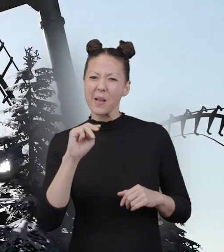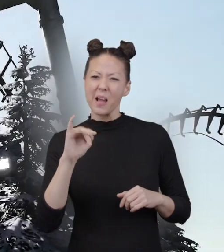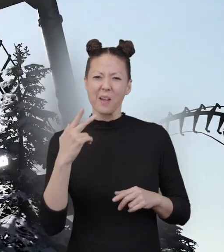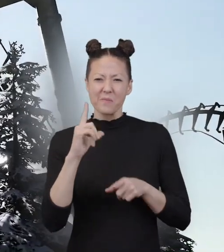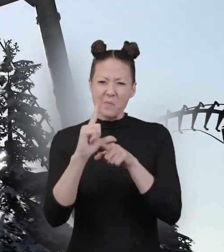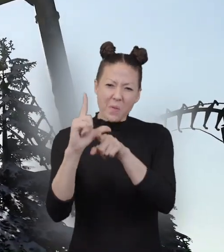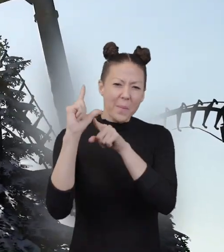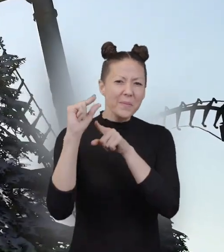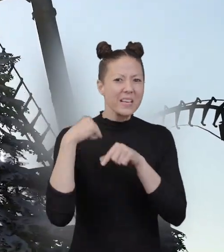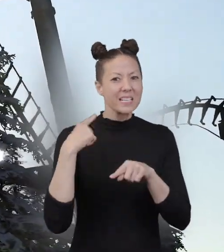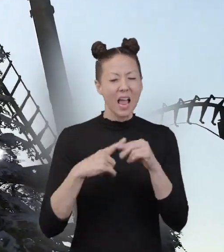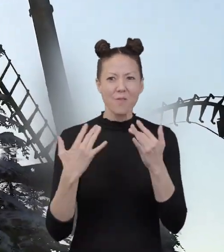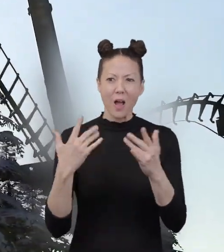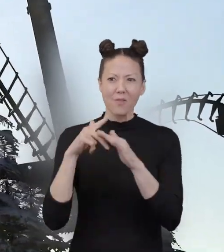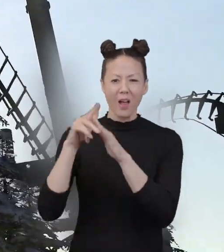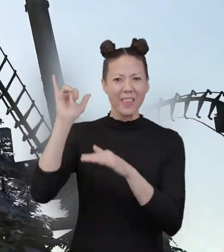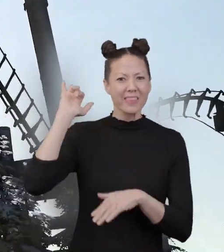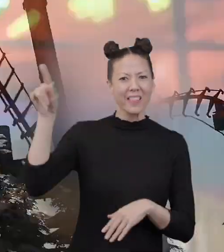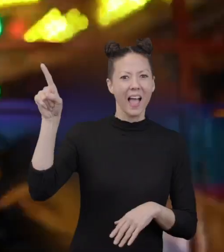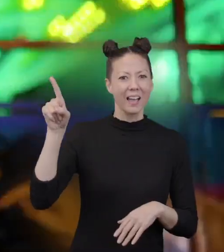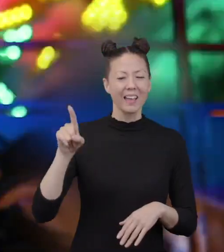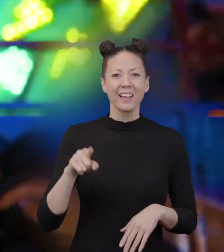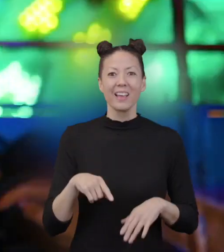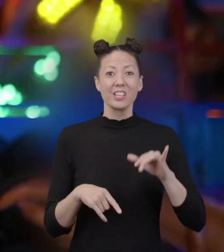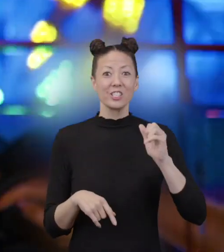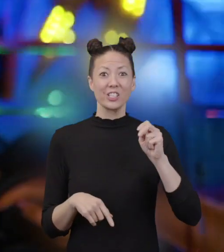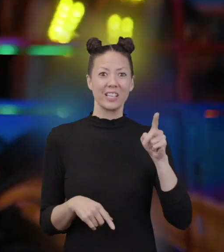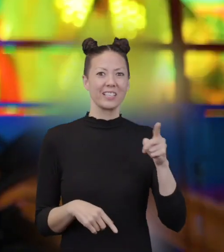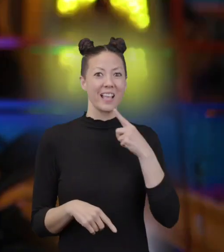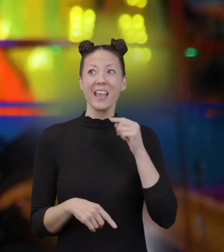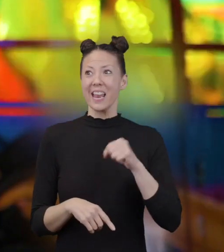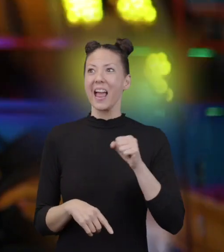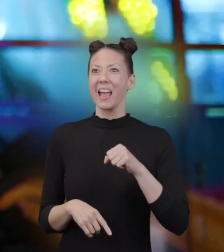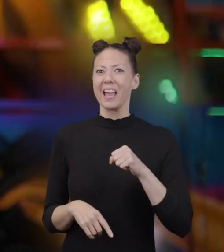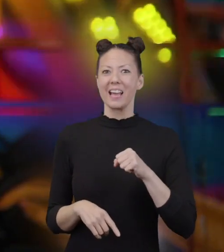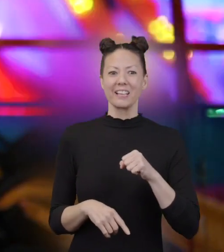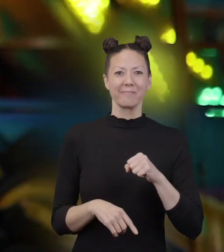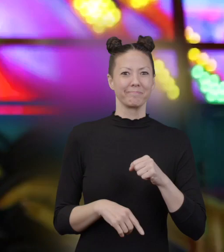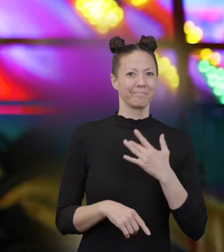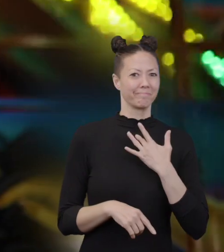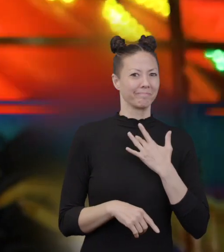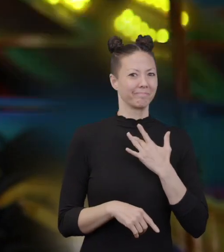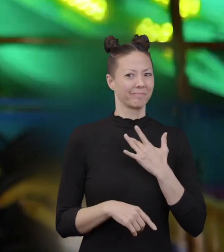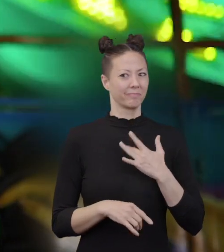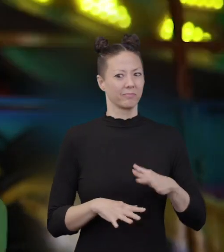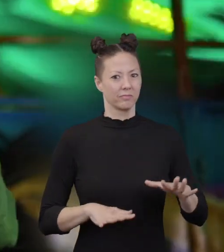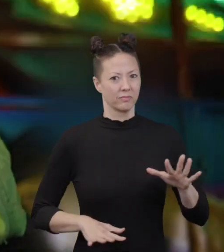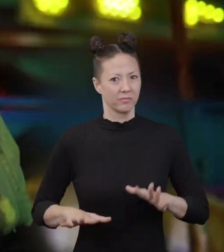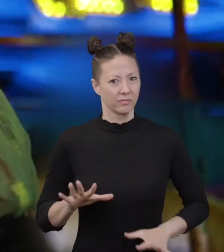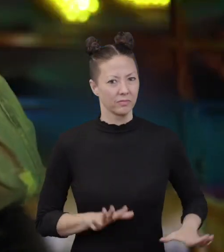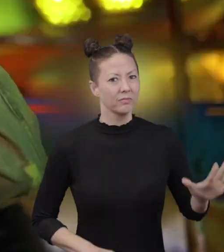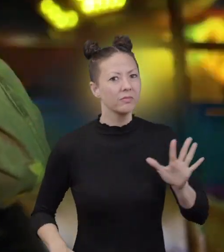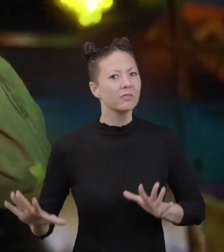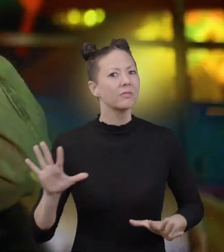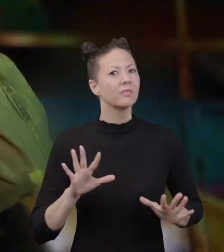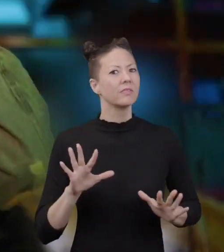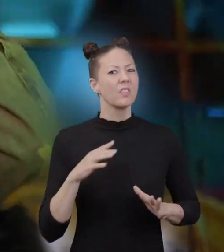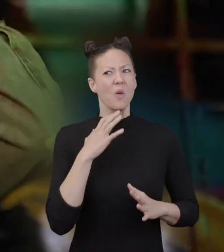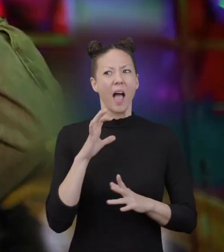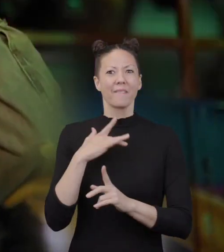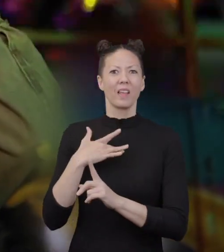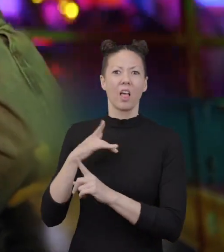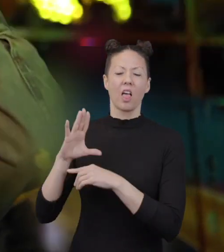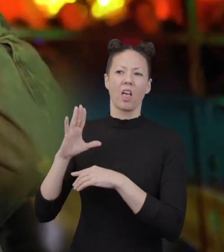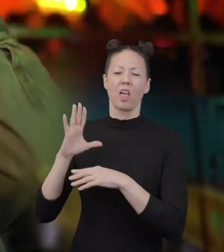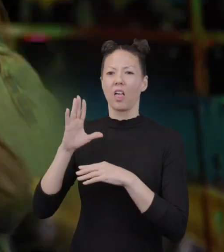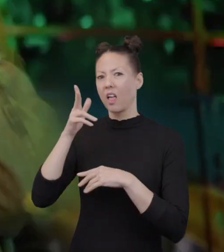I can't wait to ride that. Yeah, Jean said quietly. She felt faint. She didn't want to let her best